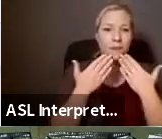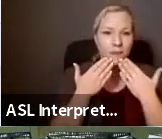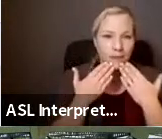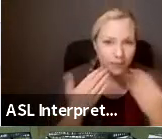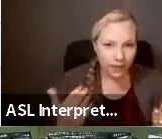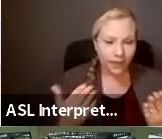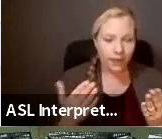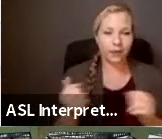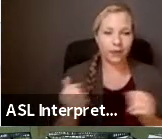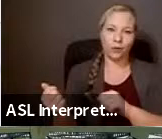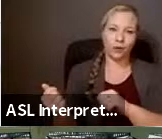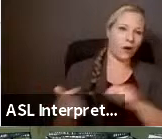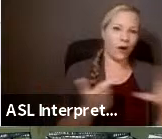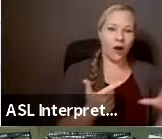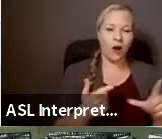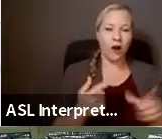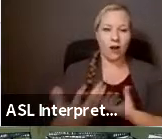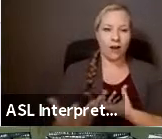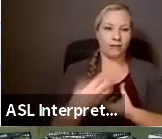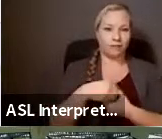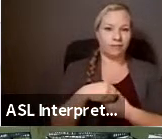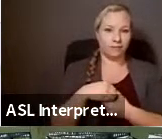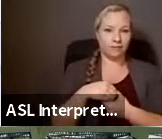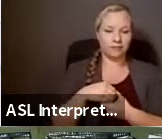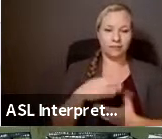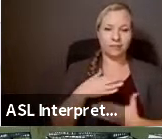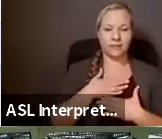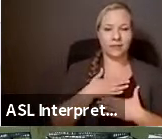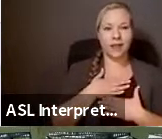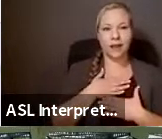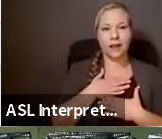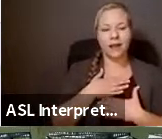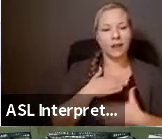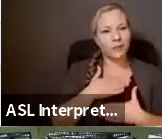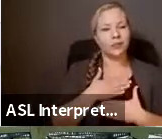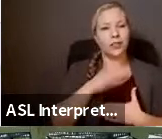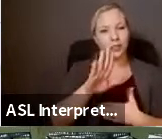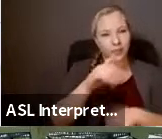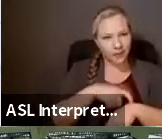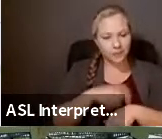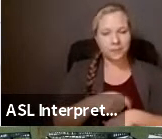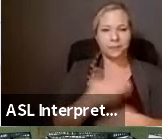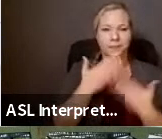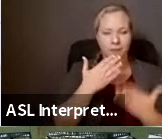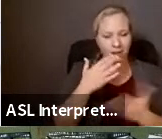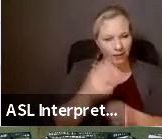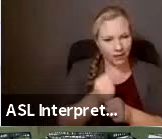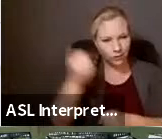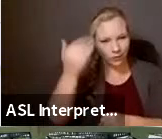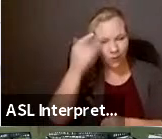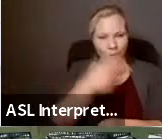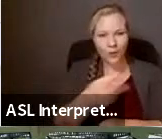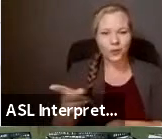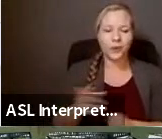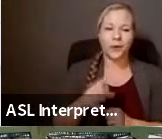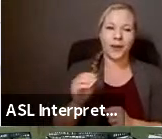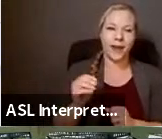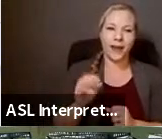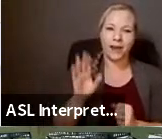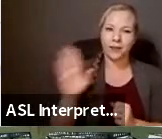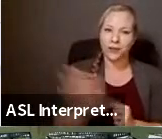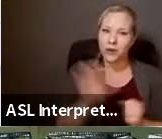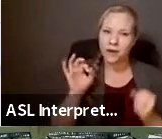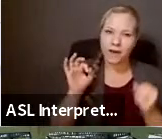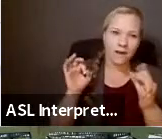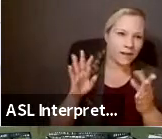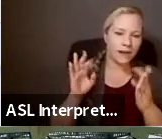putting the time in. Appreciate getting to know all of you and hearing your feedback. Really appreciate the focus